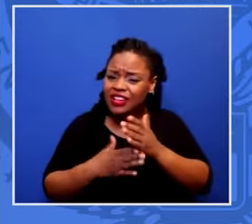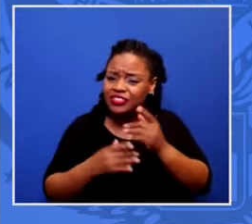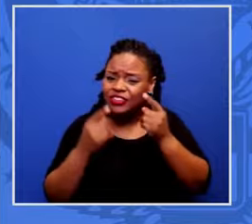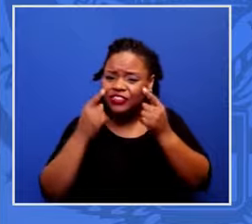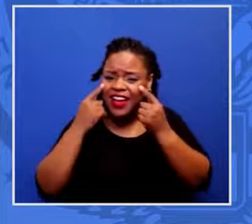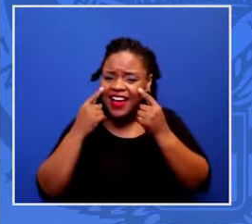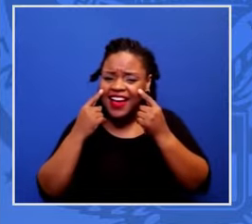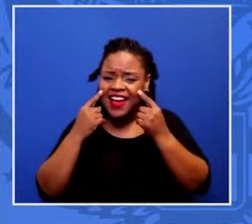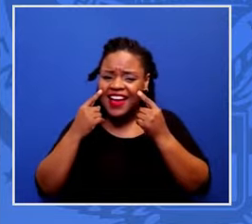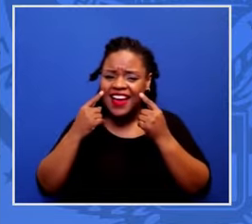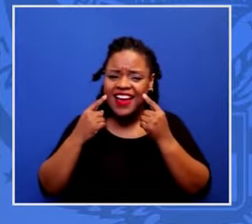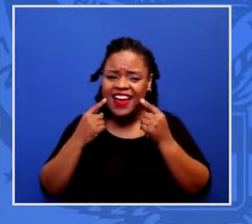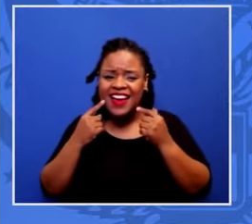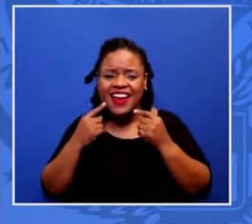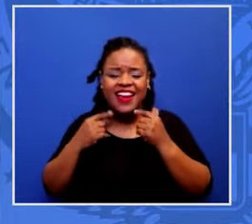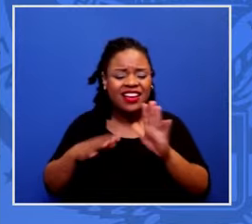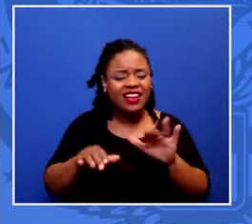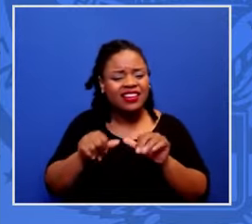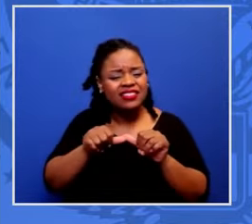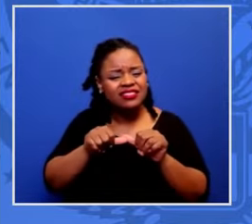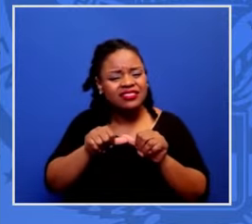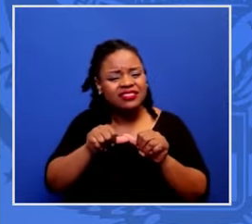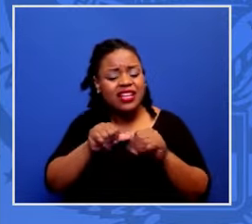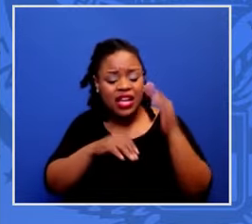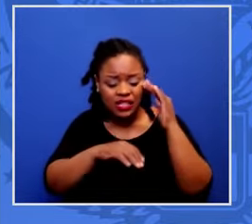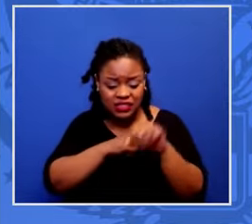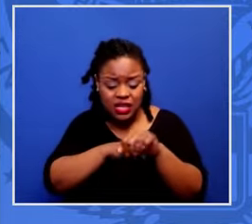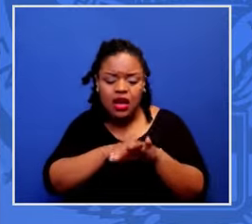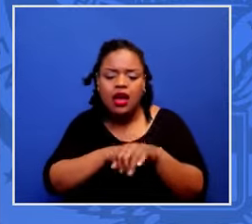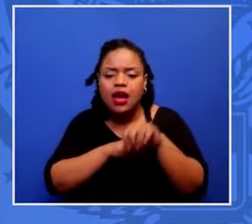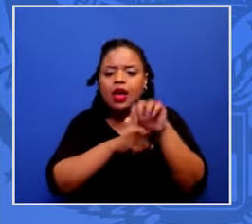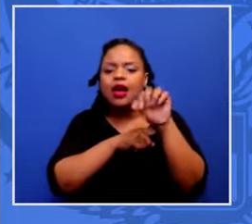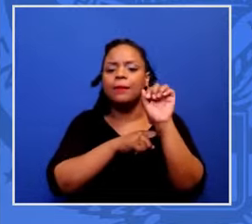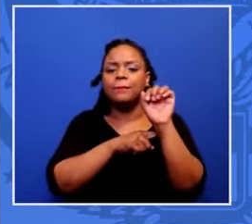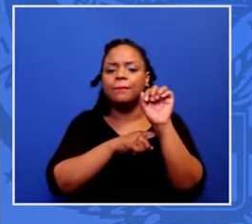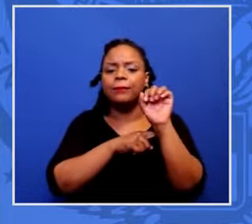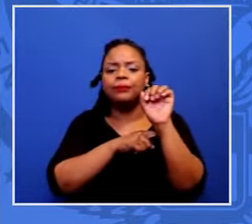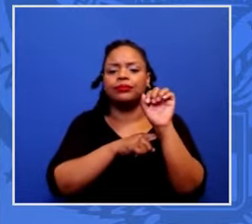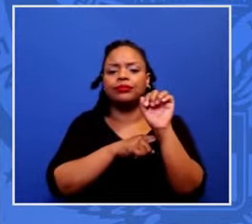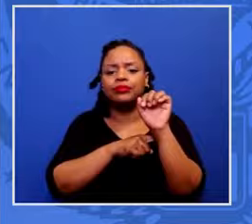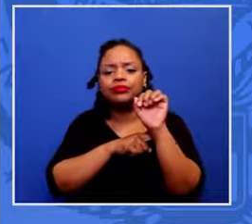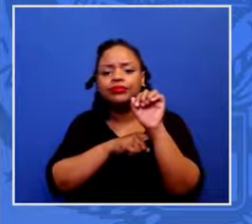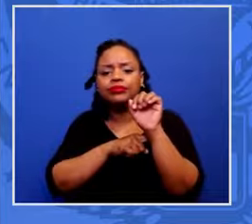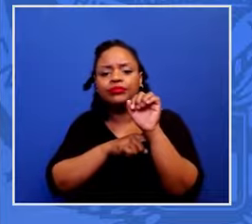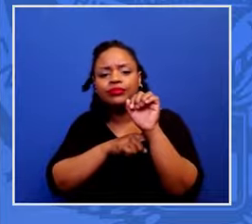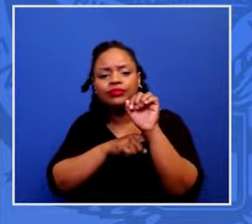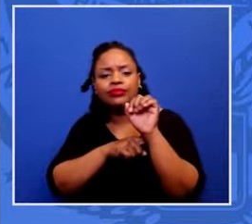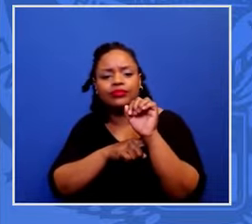long as you hold your head, 'cause we're on our way to better.